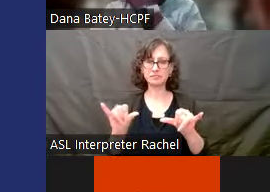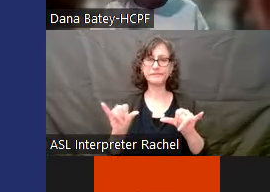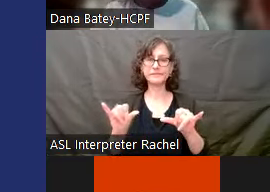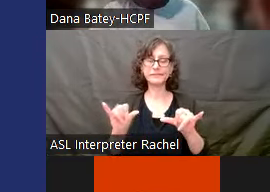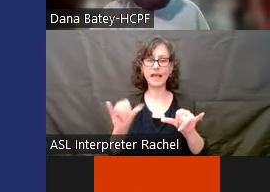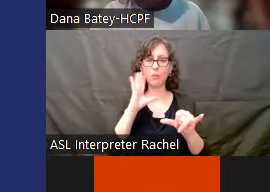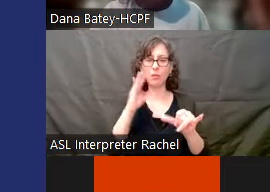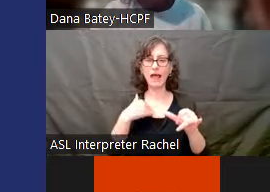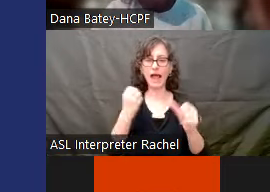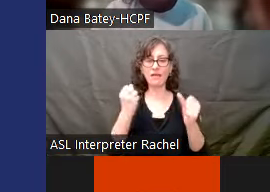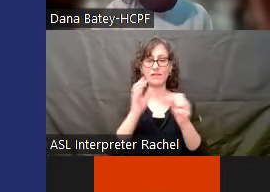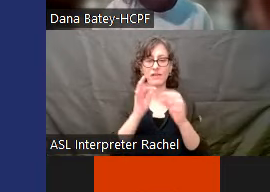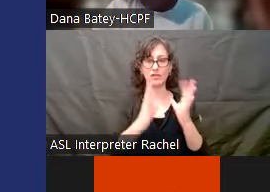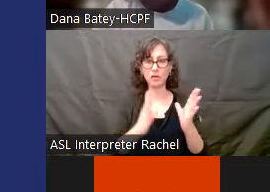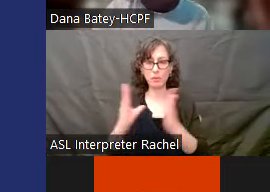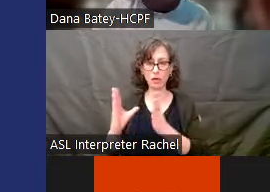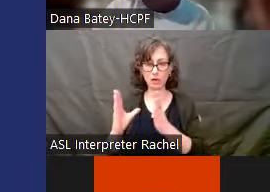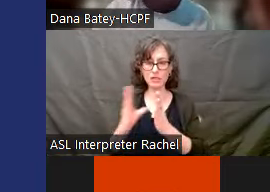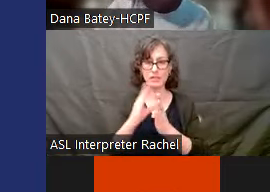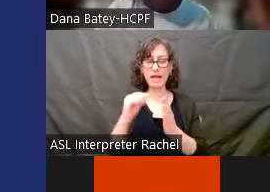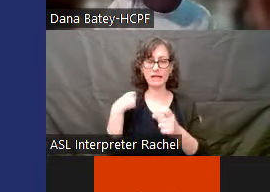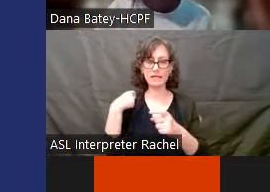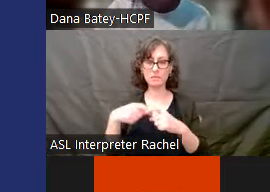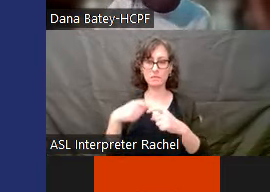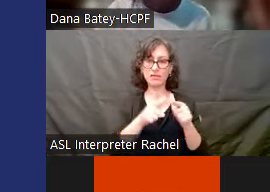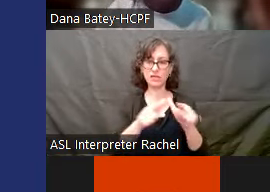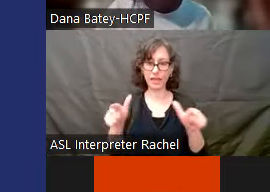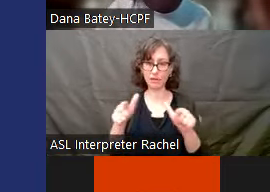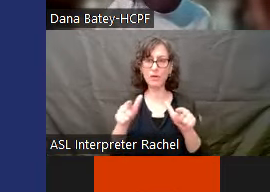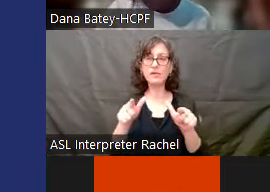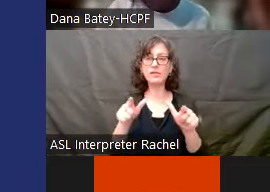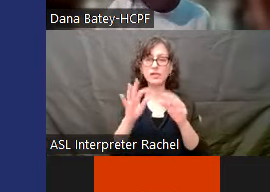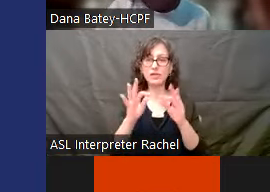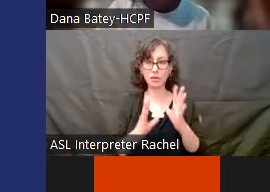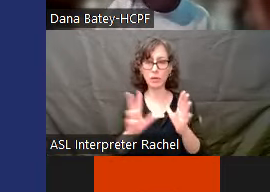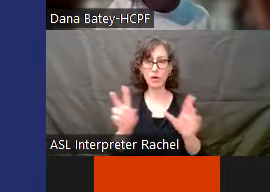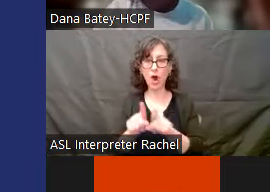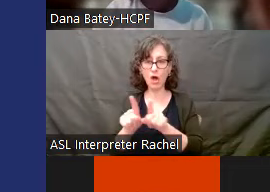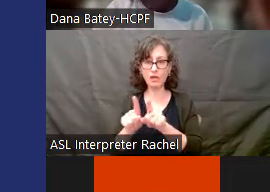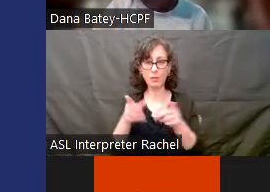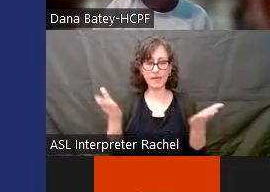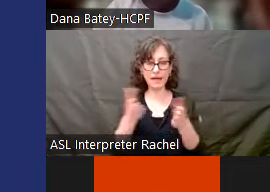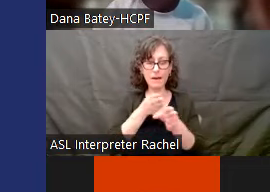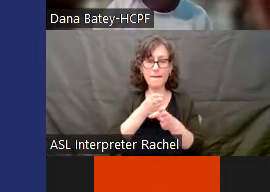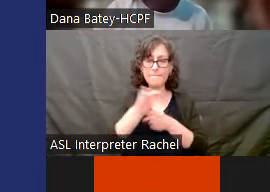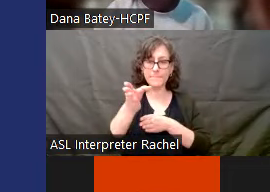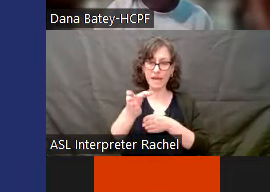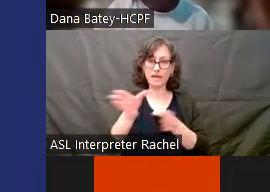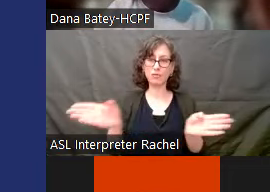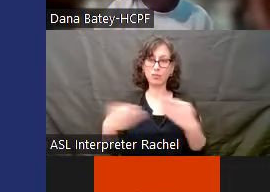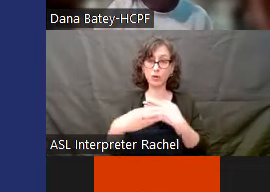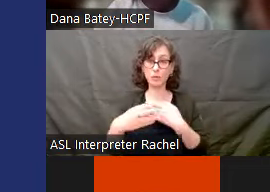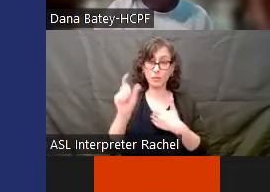ASL interpreters and our Spanish language provider will stay in the main room. So if you need those services, please